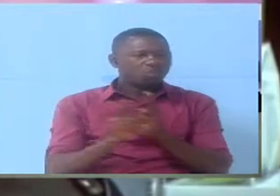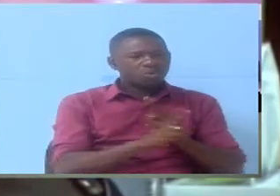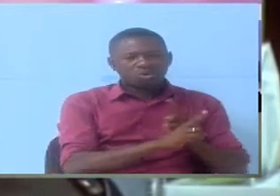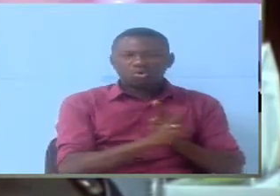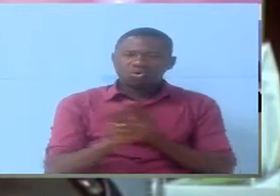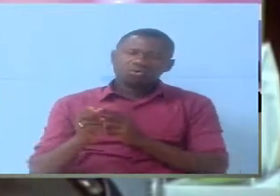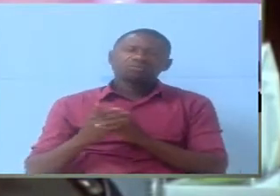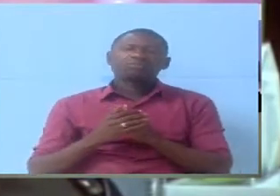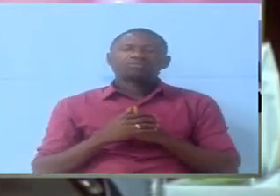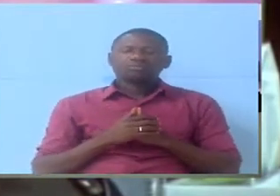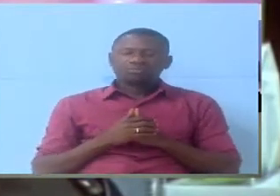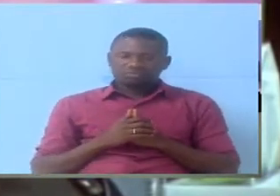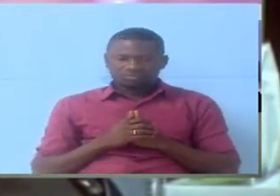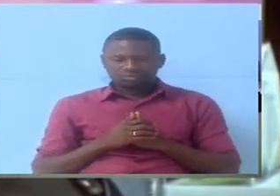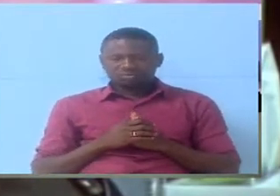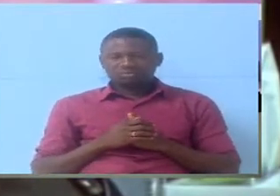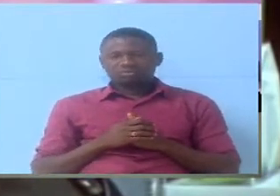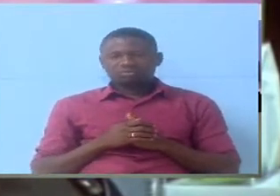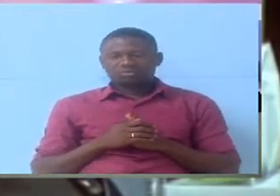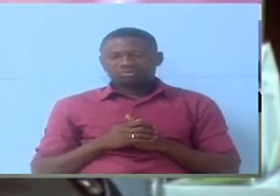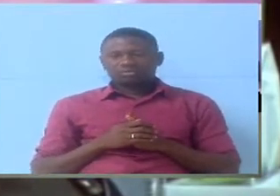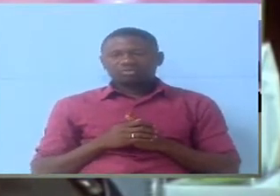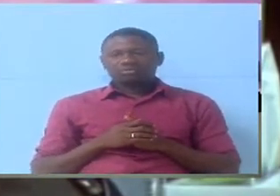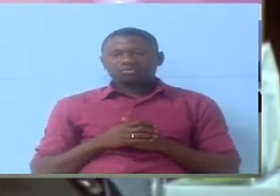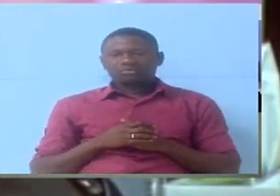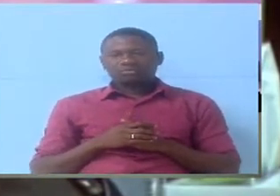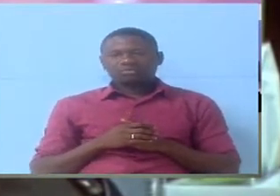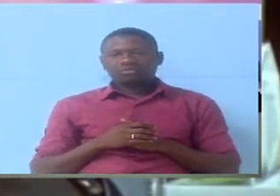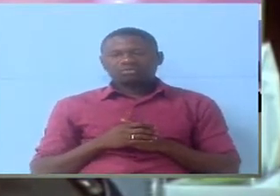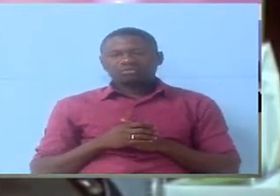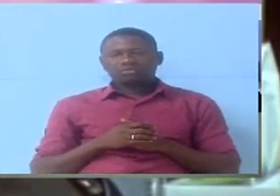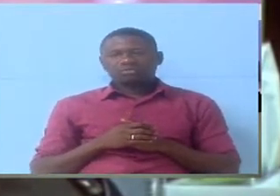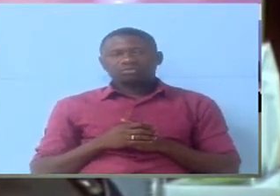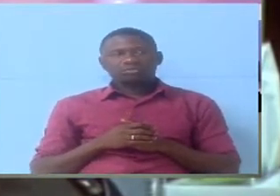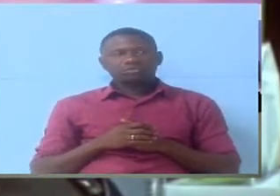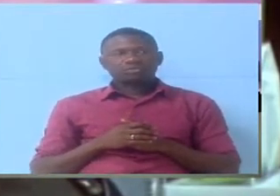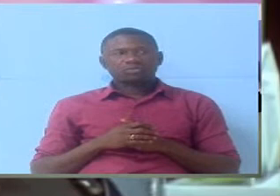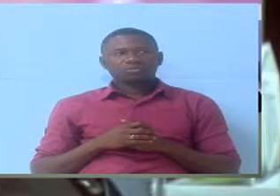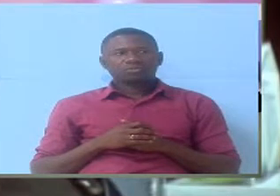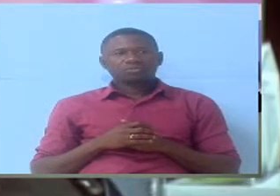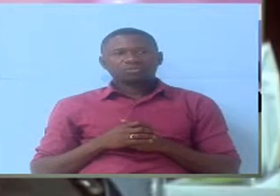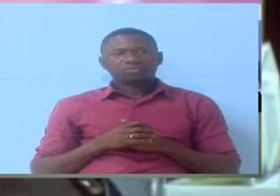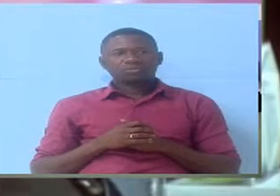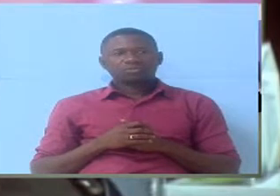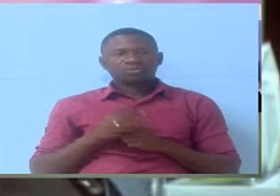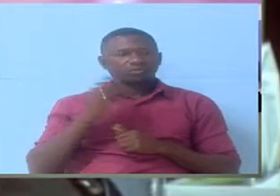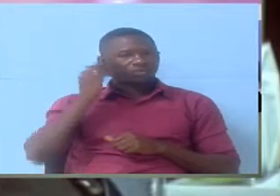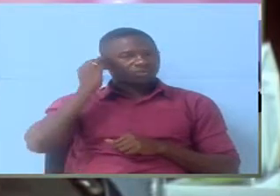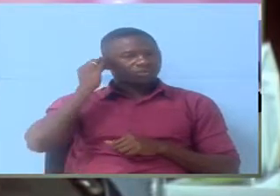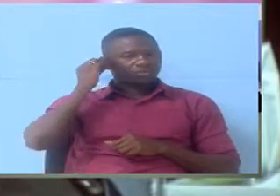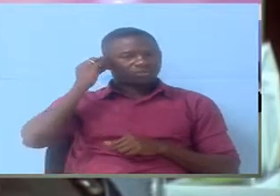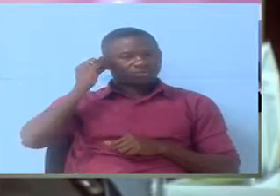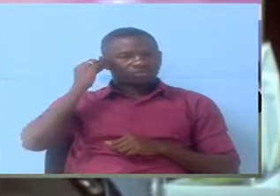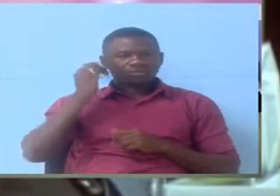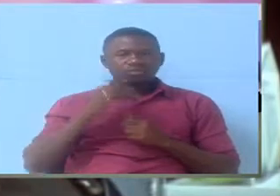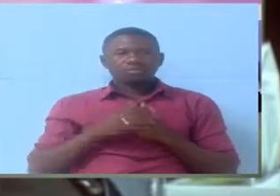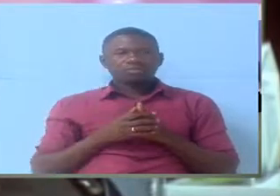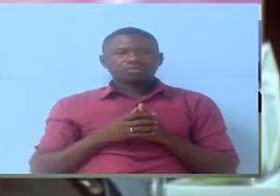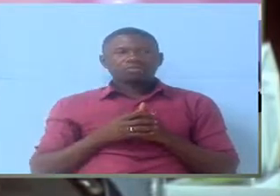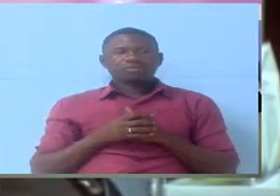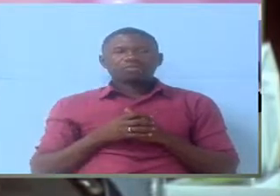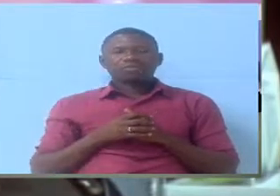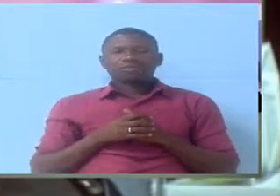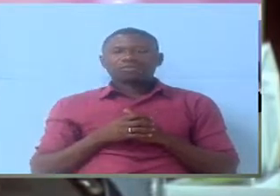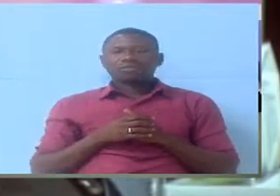ise tankandire ke molami alanko wolenyanta nalantol nataro jankola wala generation ko tanke ke tankandi